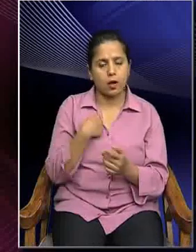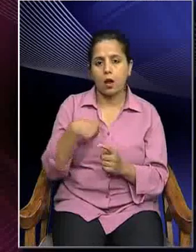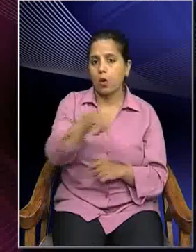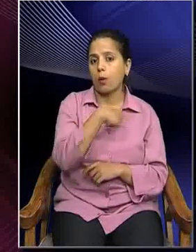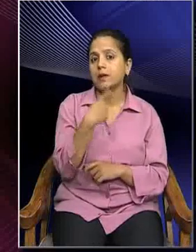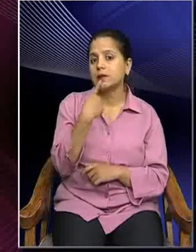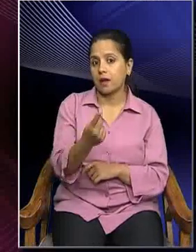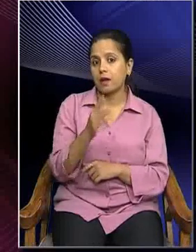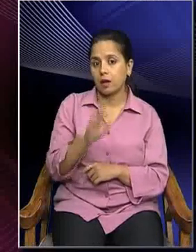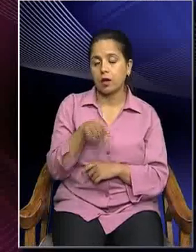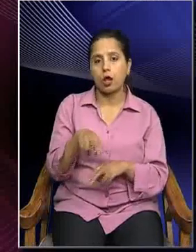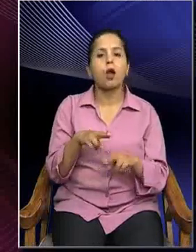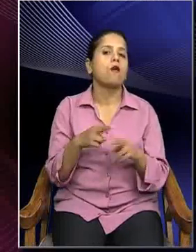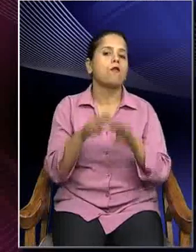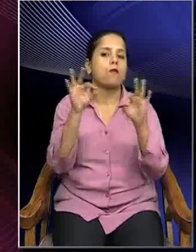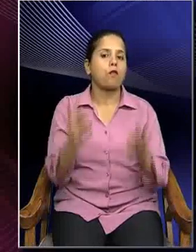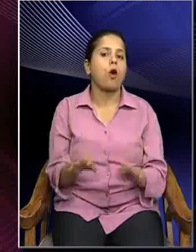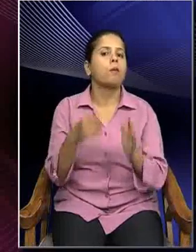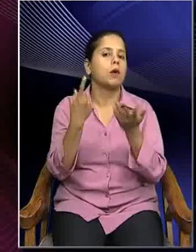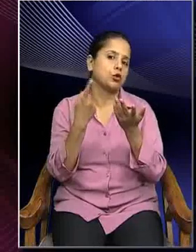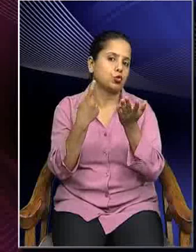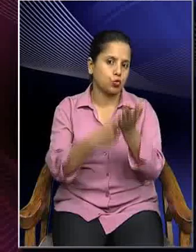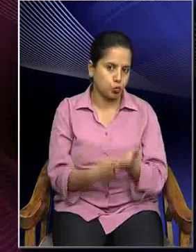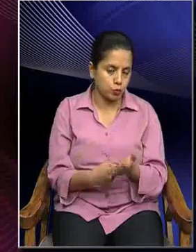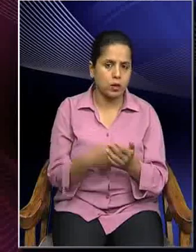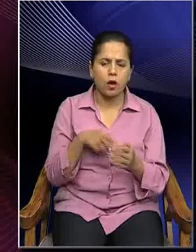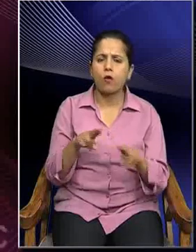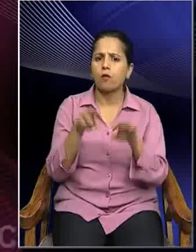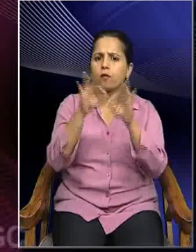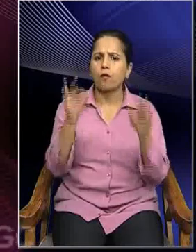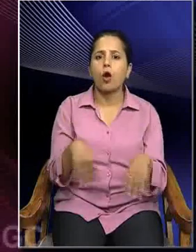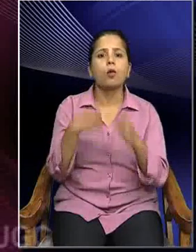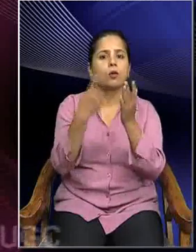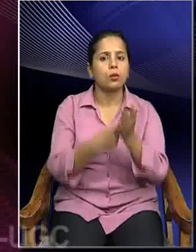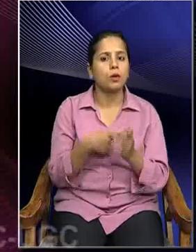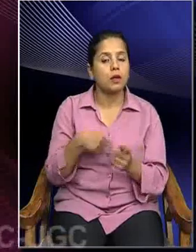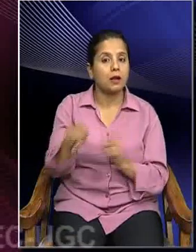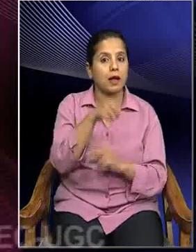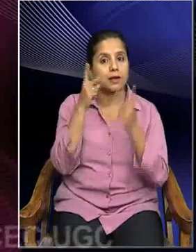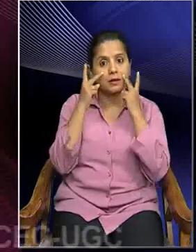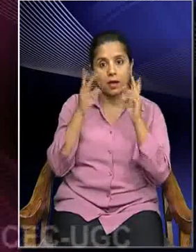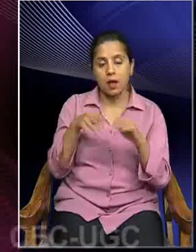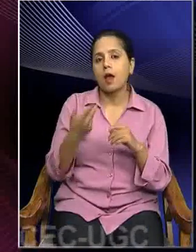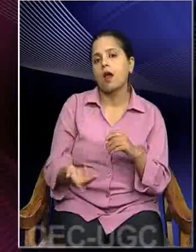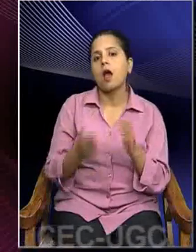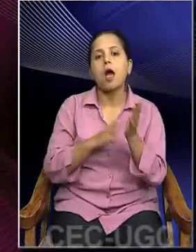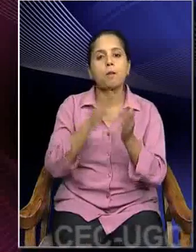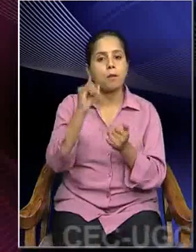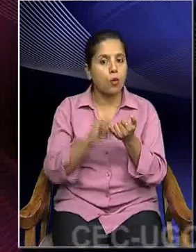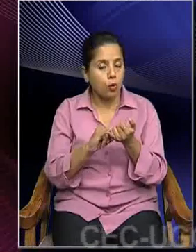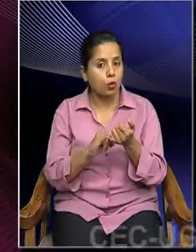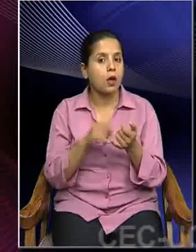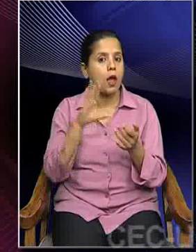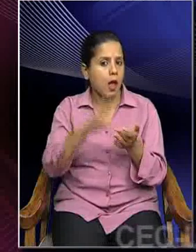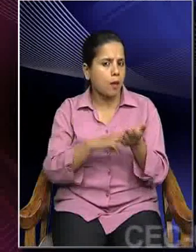they are formal norms. Now the formal norms are kind of considered as mores,